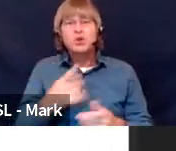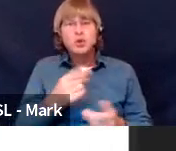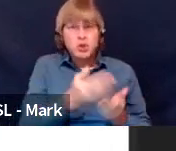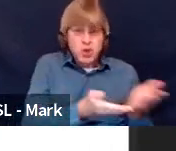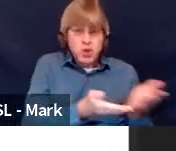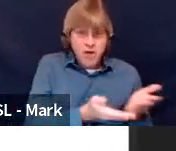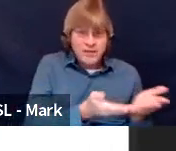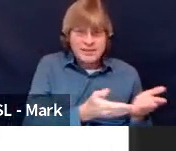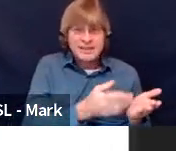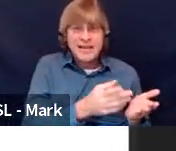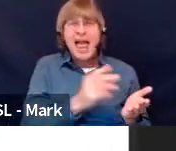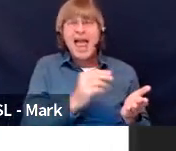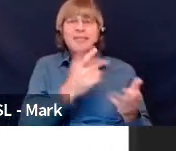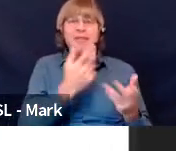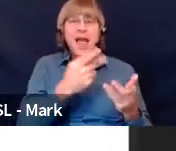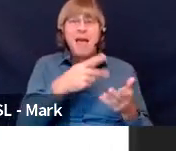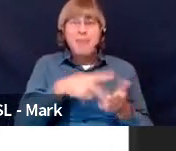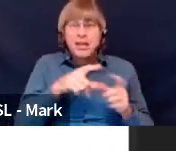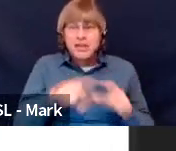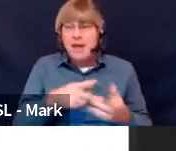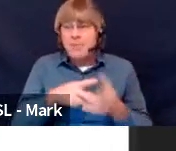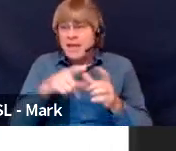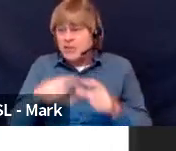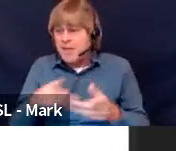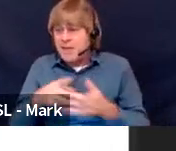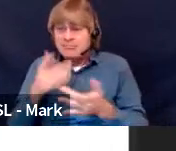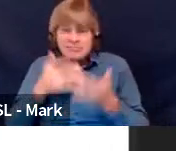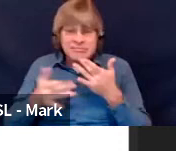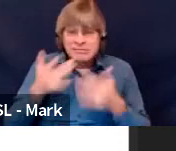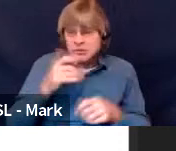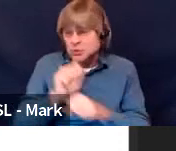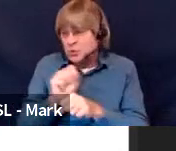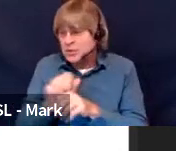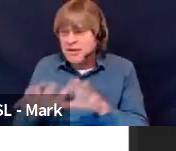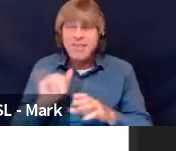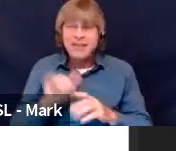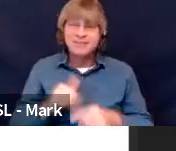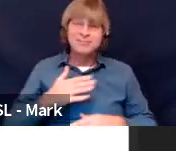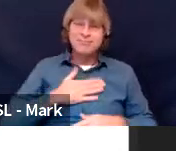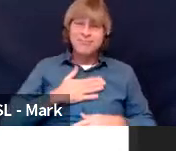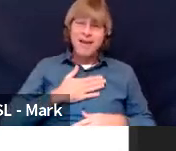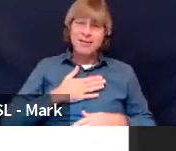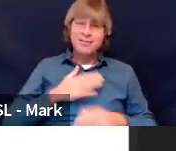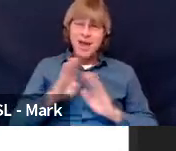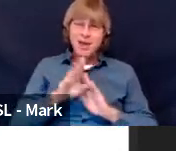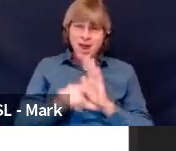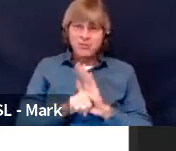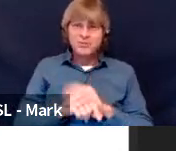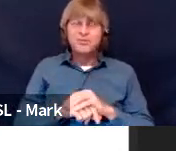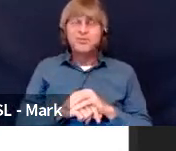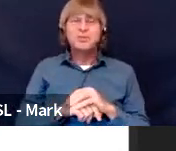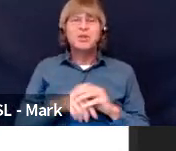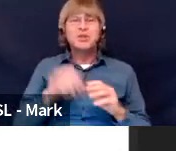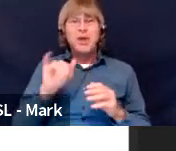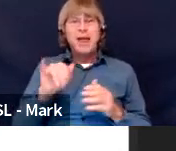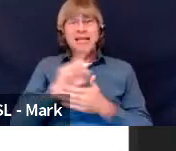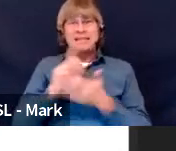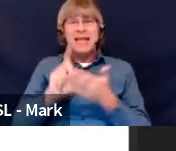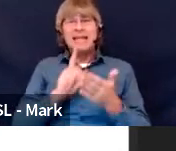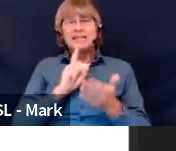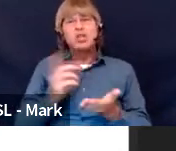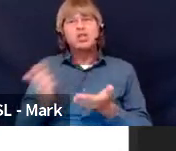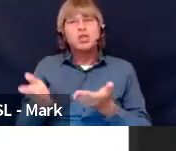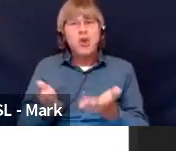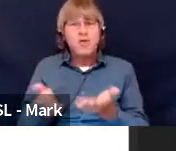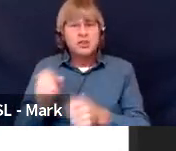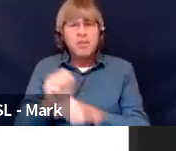and we're doing check to check and trying to make the ends meet. And that's exactly where I was. And so design is a service